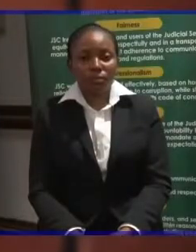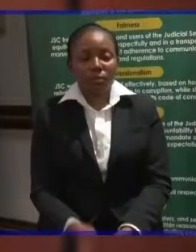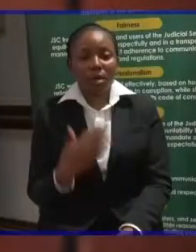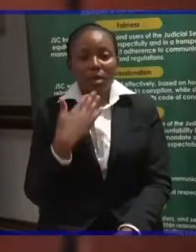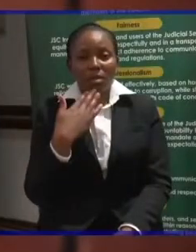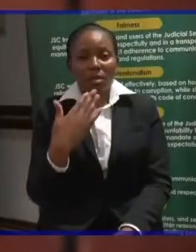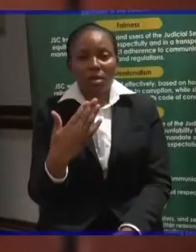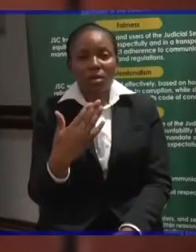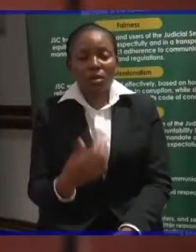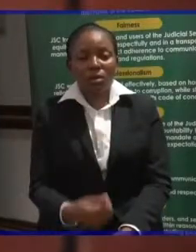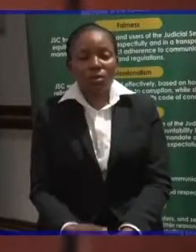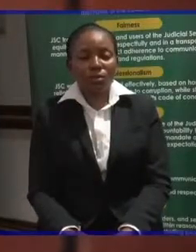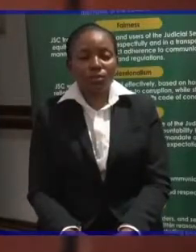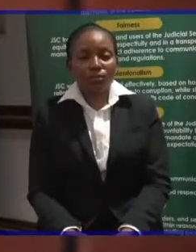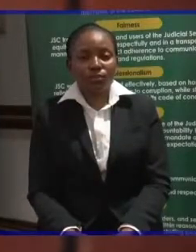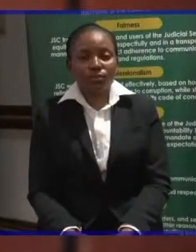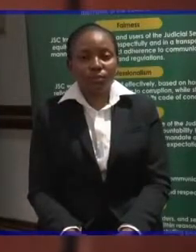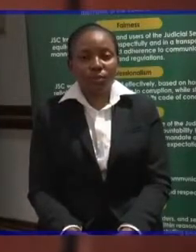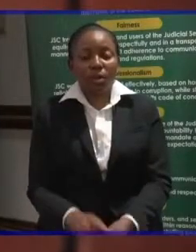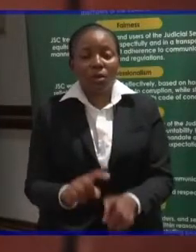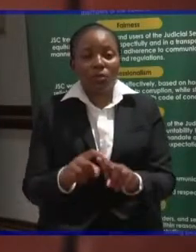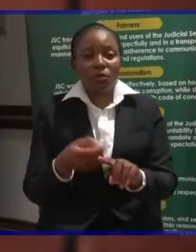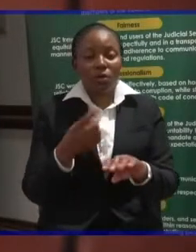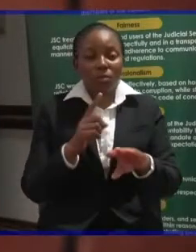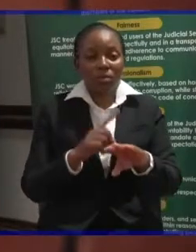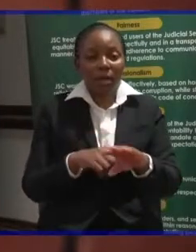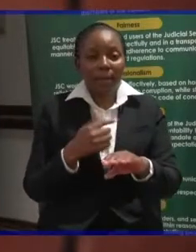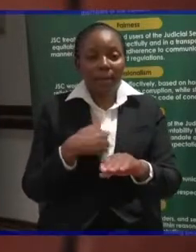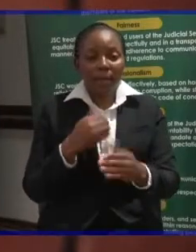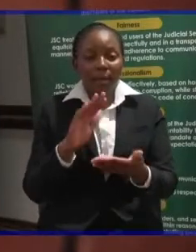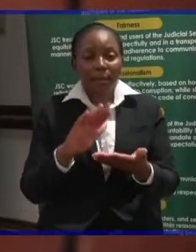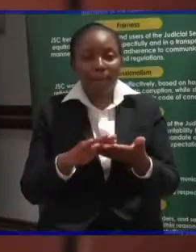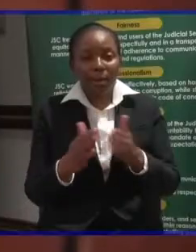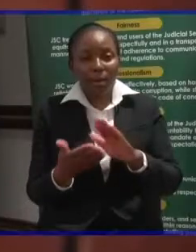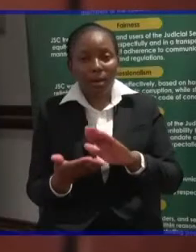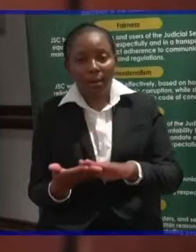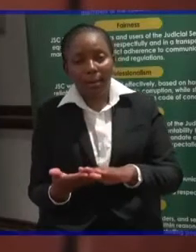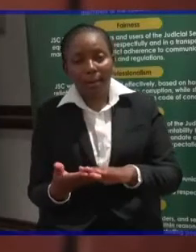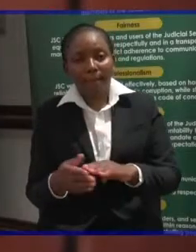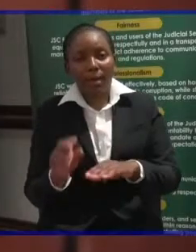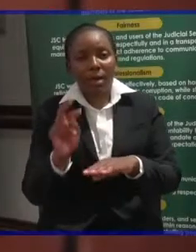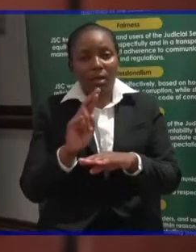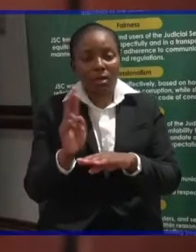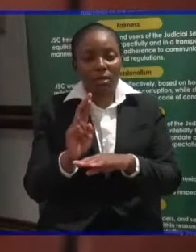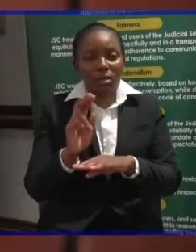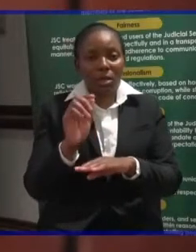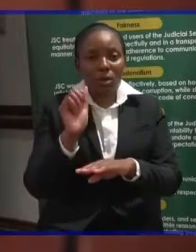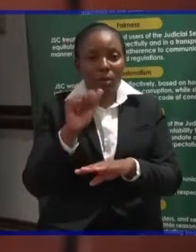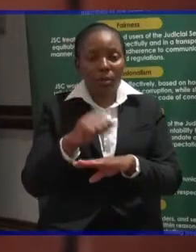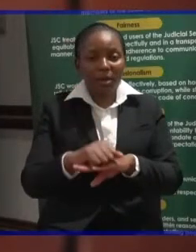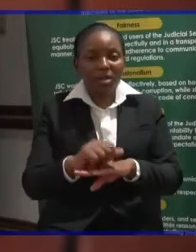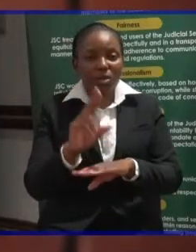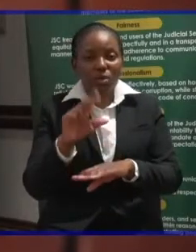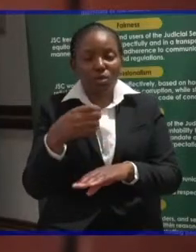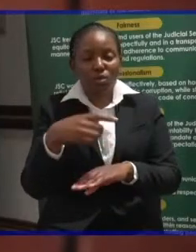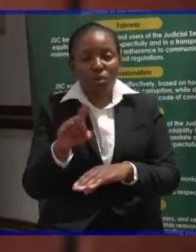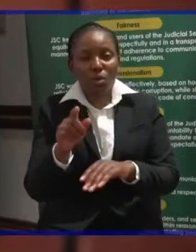Thank you. From the time I became a Regional Magistrate, I did not interact with the Labour Court.